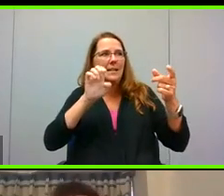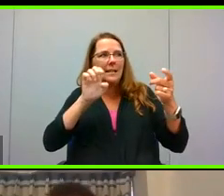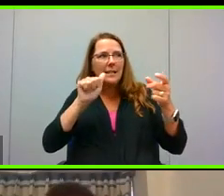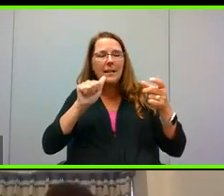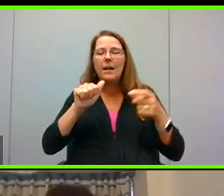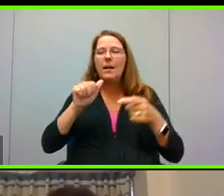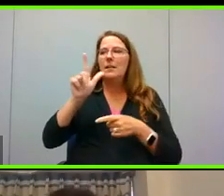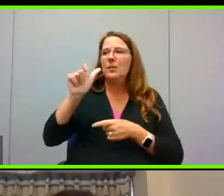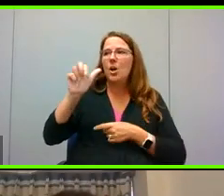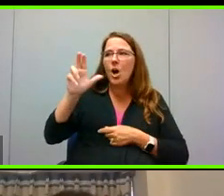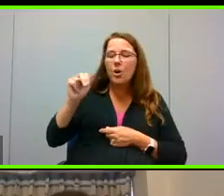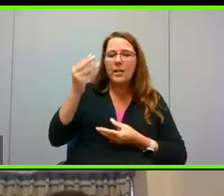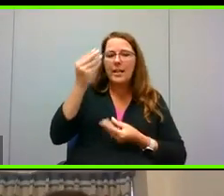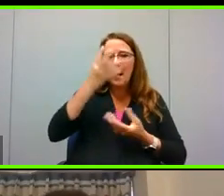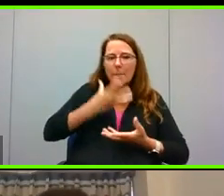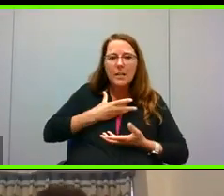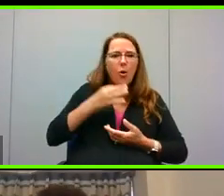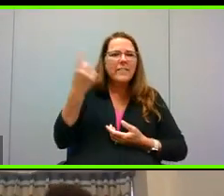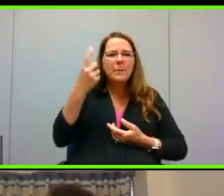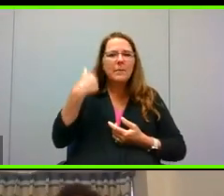if there's something that we need to start targeting.